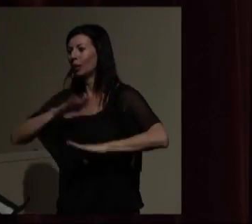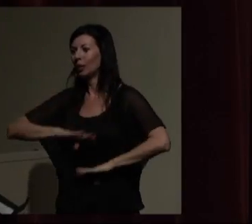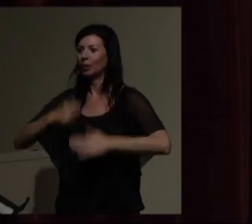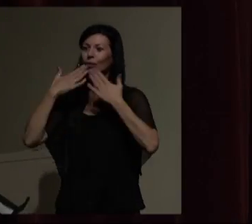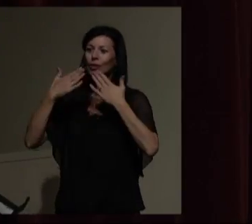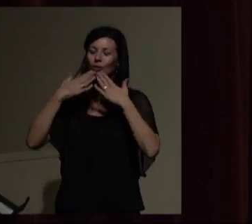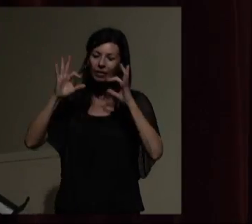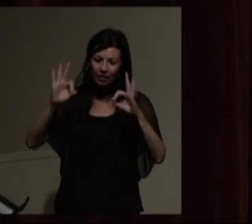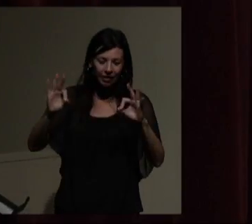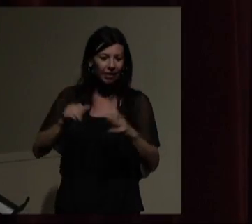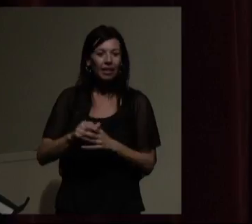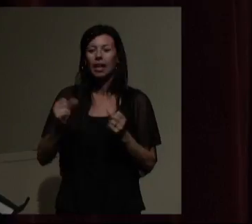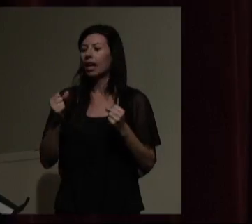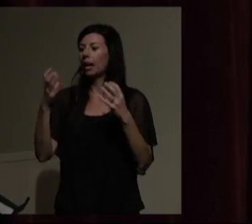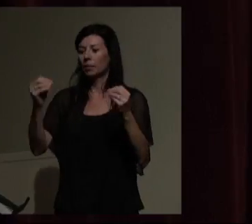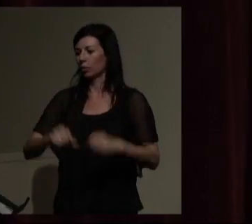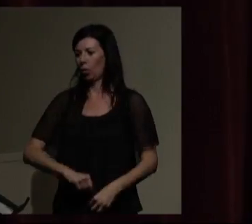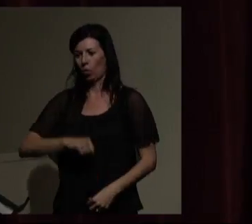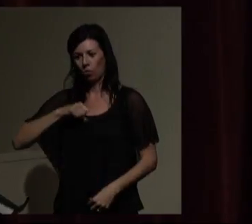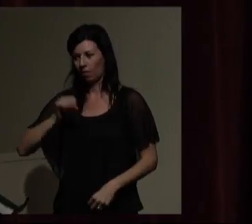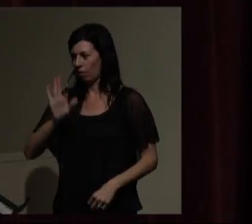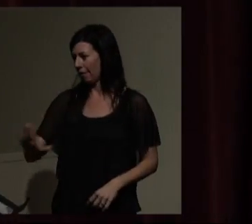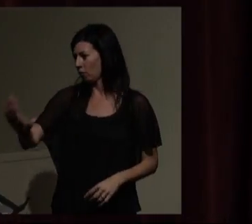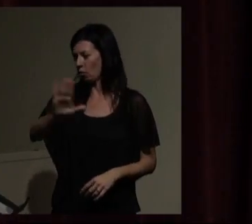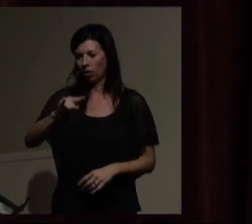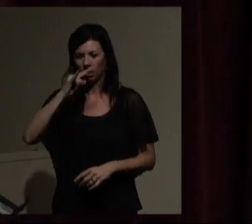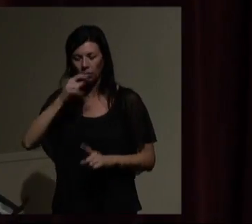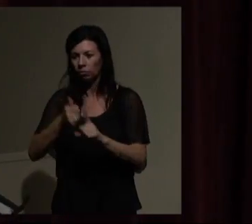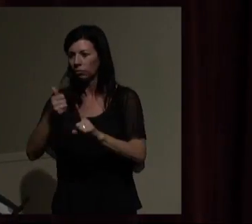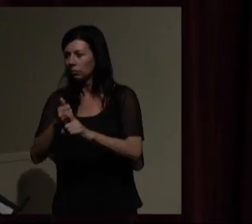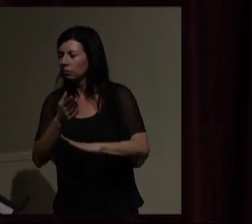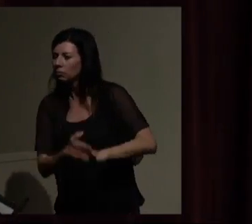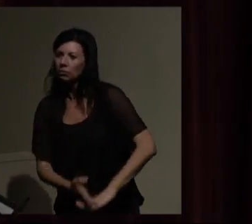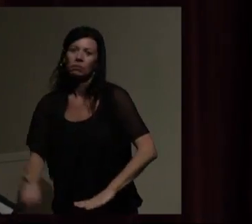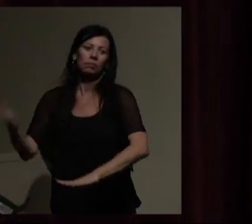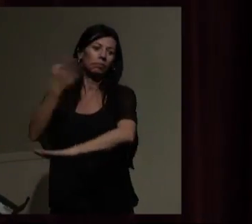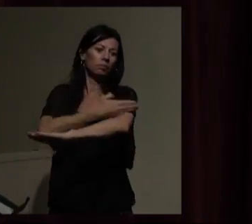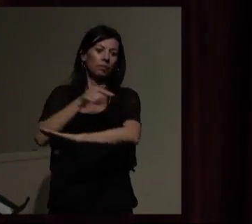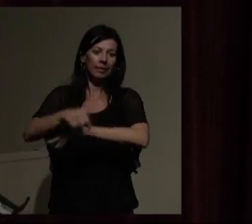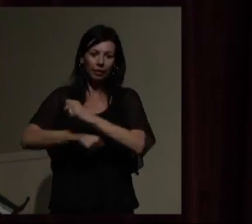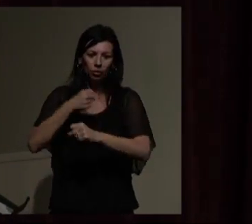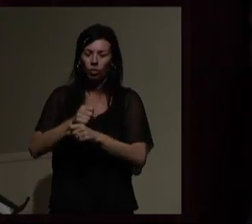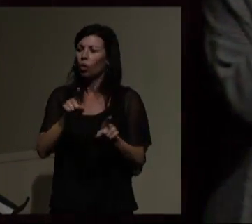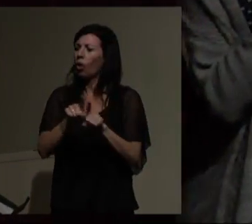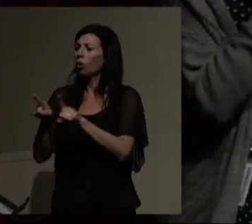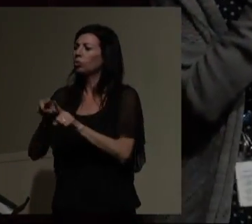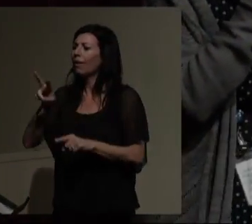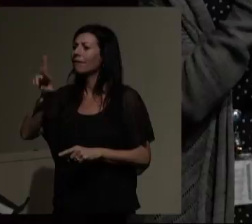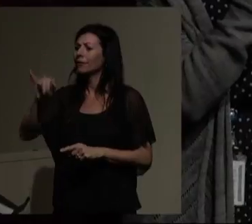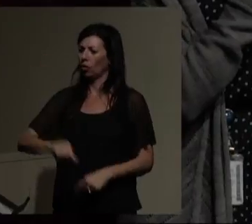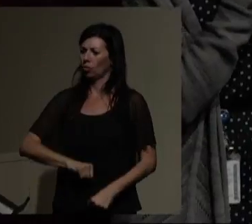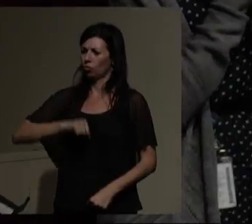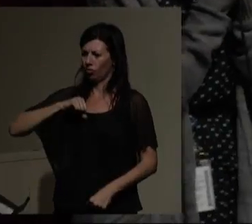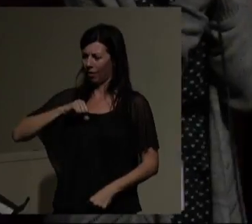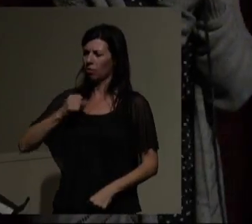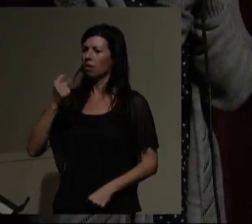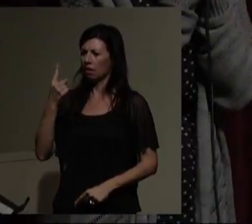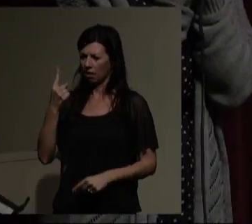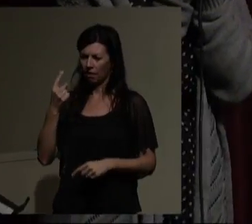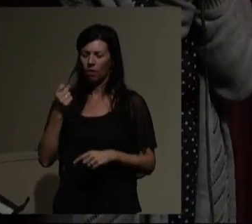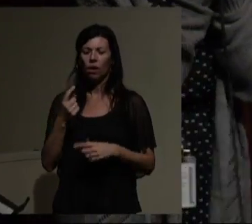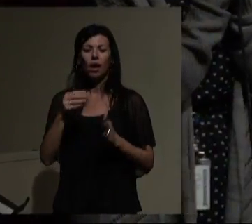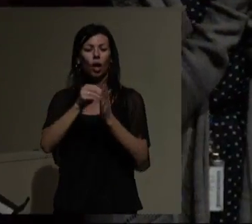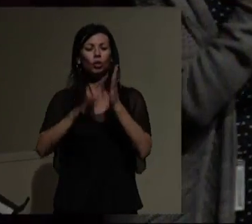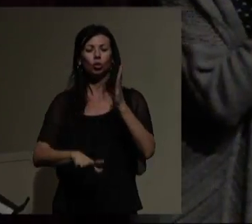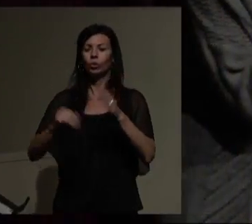good. I am so proud of your kids and how far they've come this year. I am also very proud of a student intern